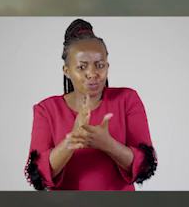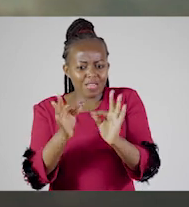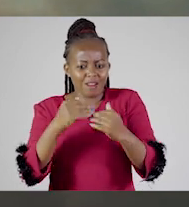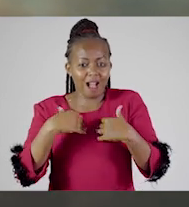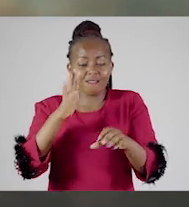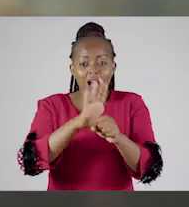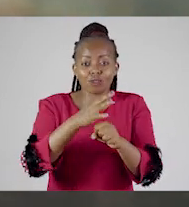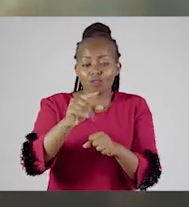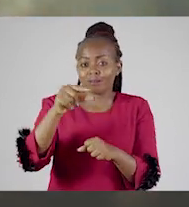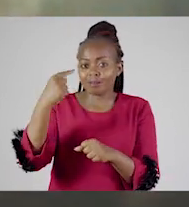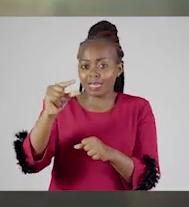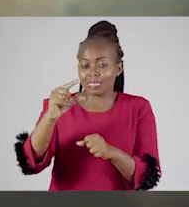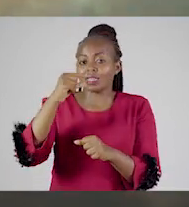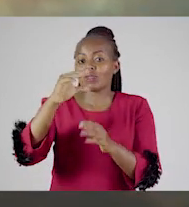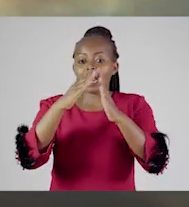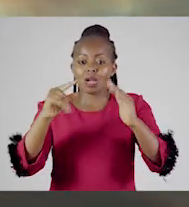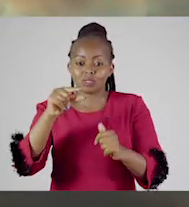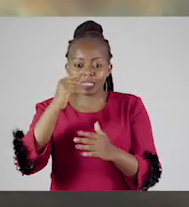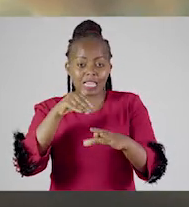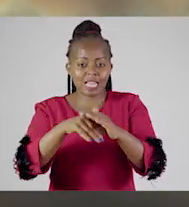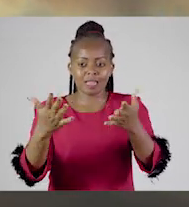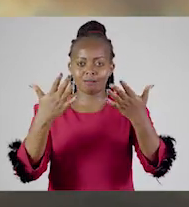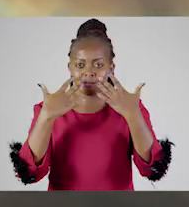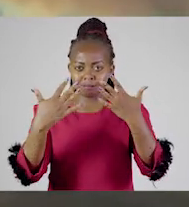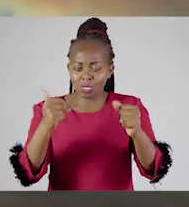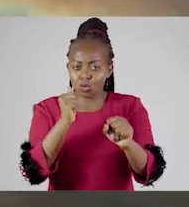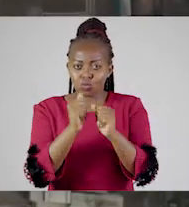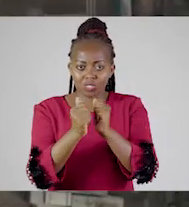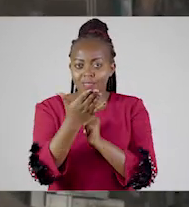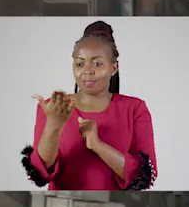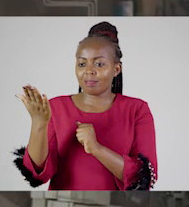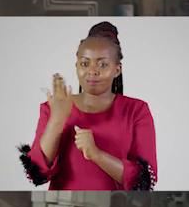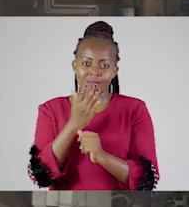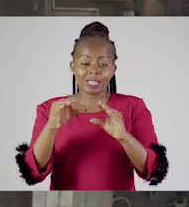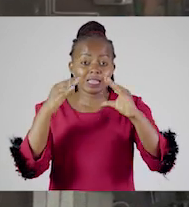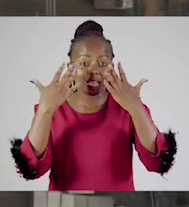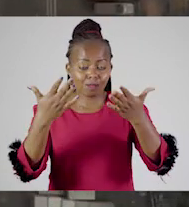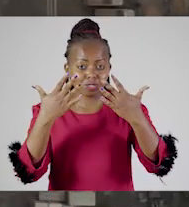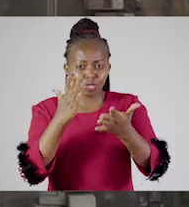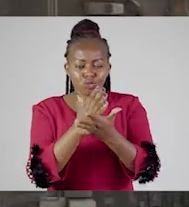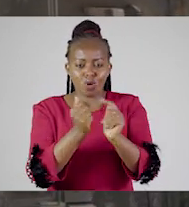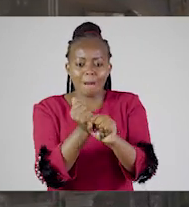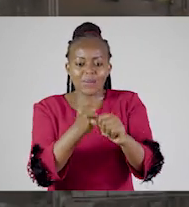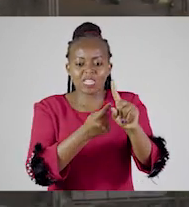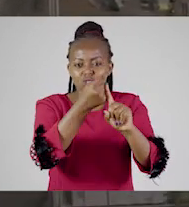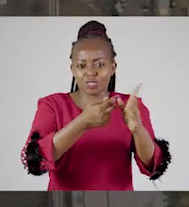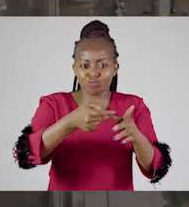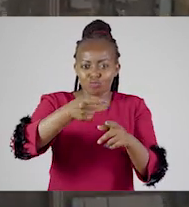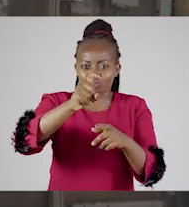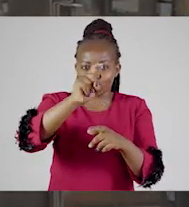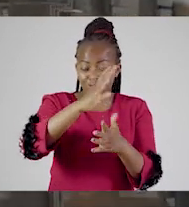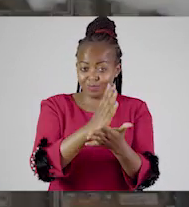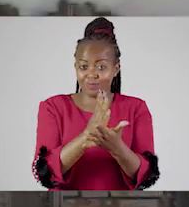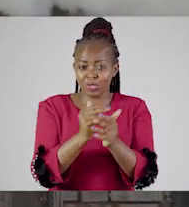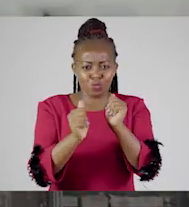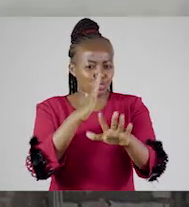The presence of excess greenhouse gases in the atmosphere, which are actually trapped in the atmosphere, caused rising temperatures that, quite